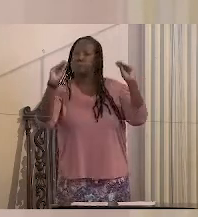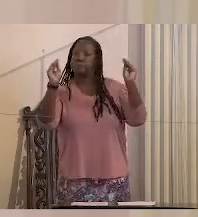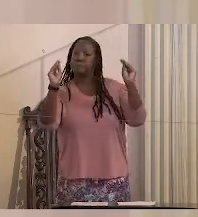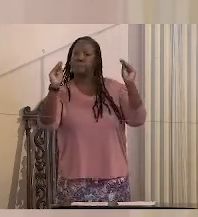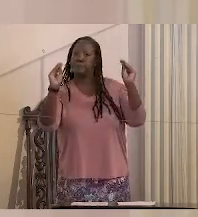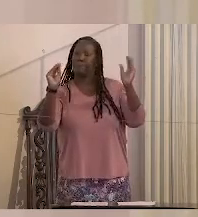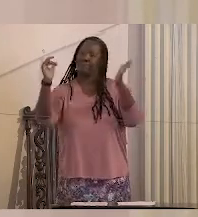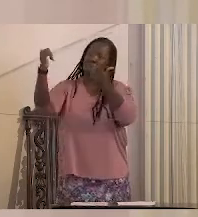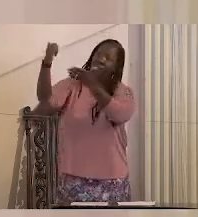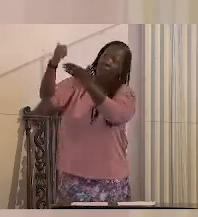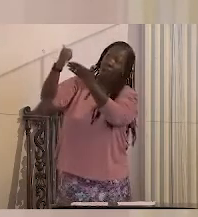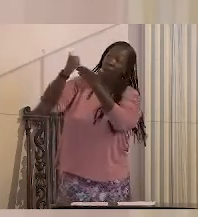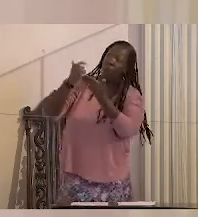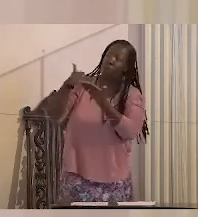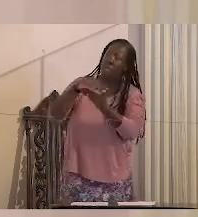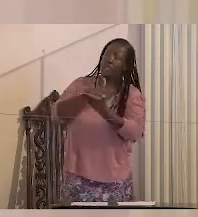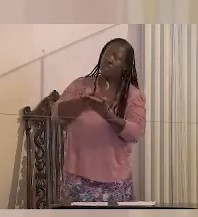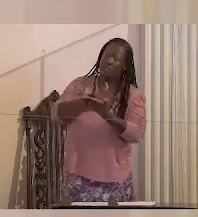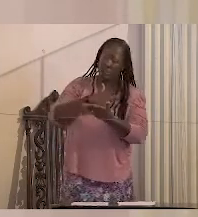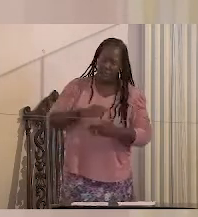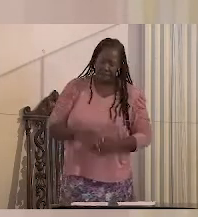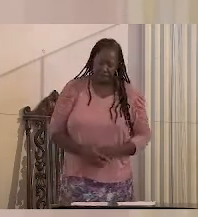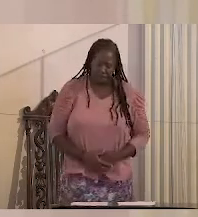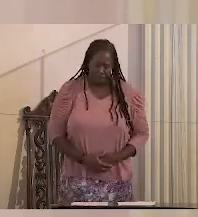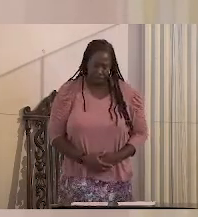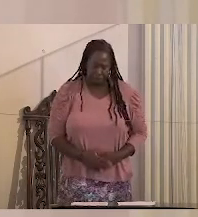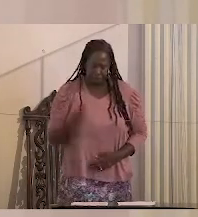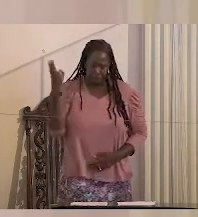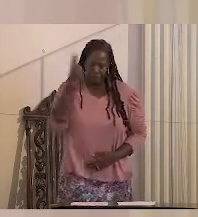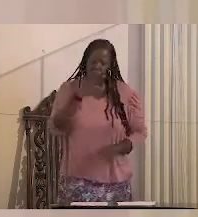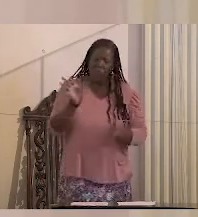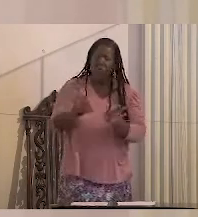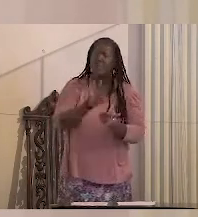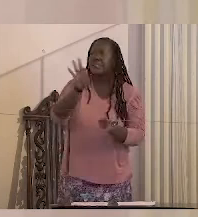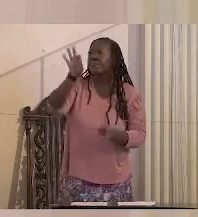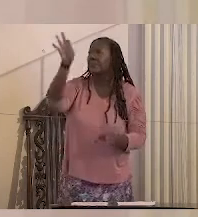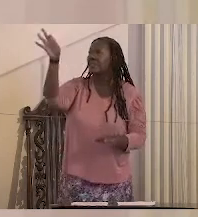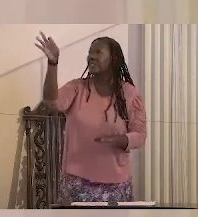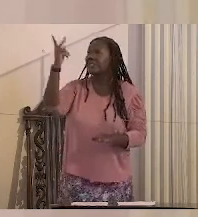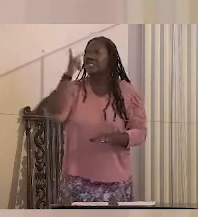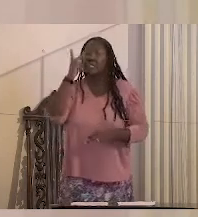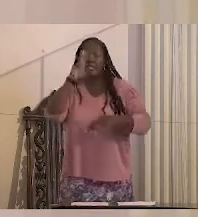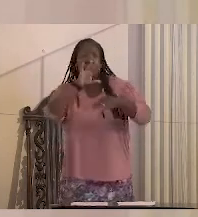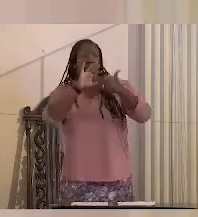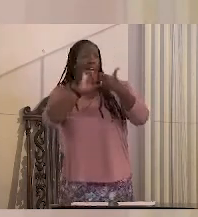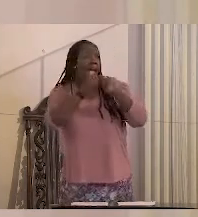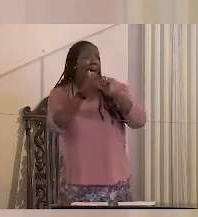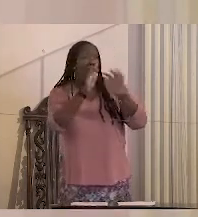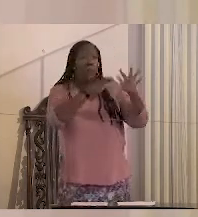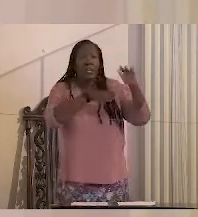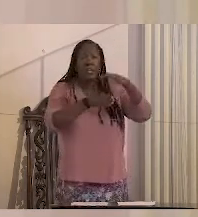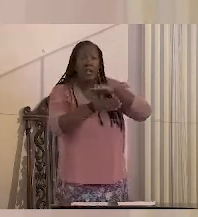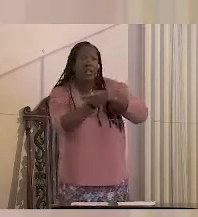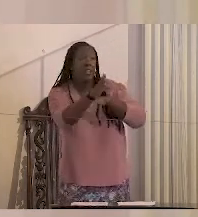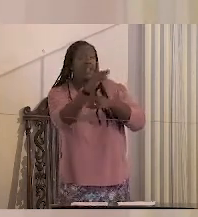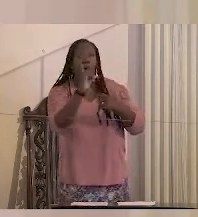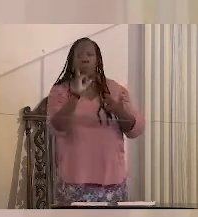Help us, O Holy Spirit, to see a way where there is no path.